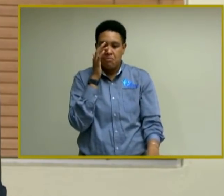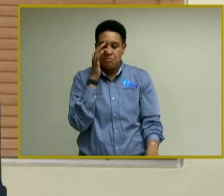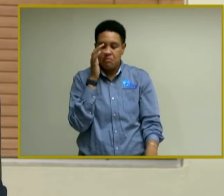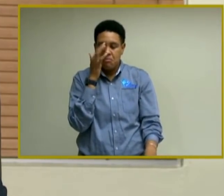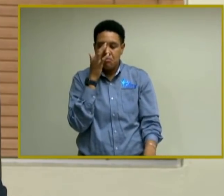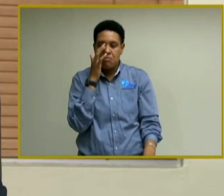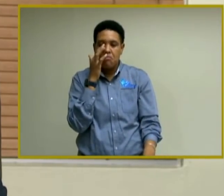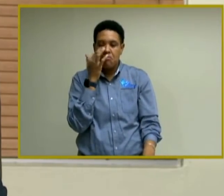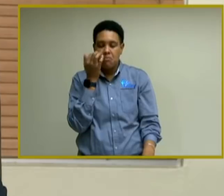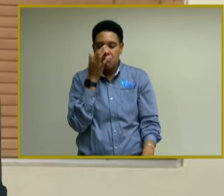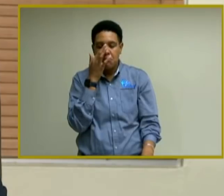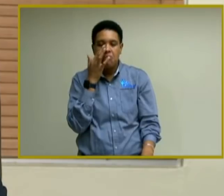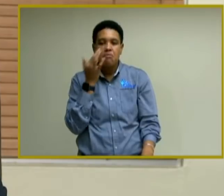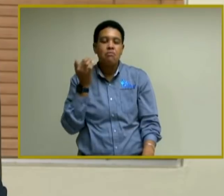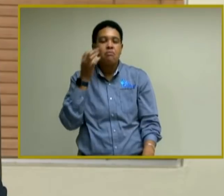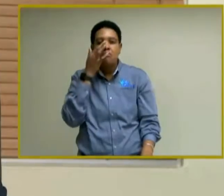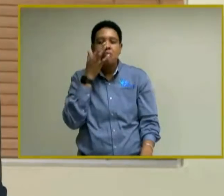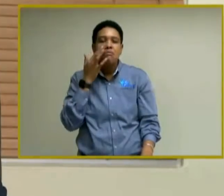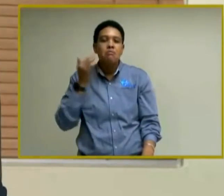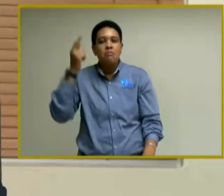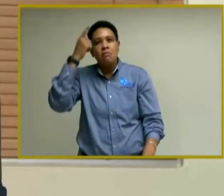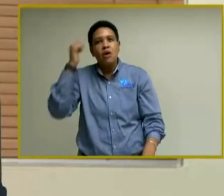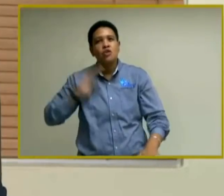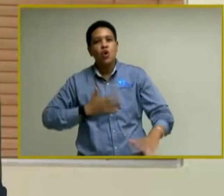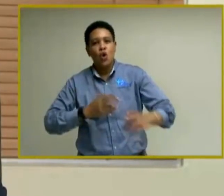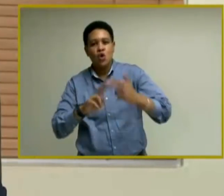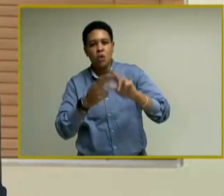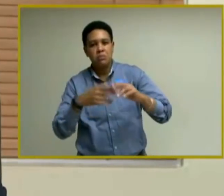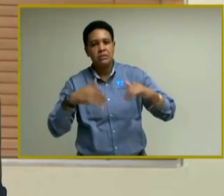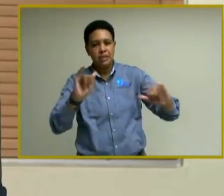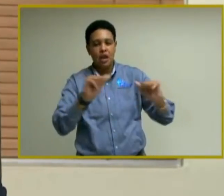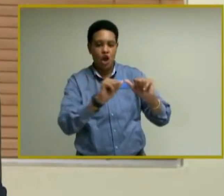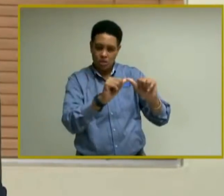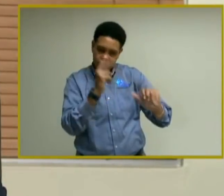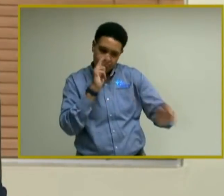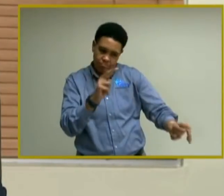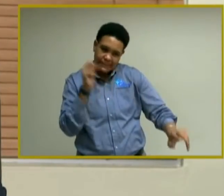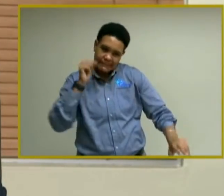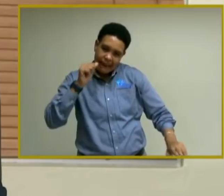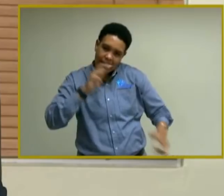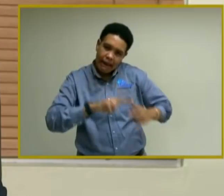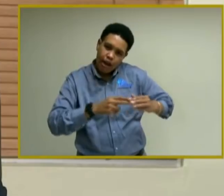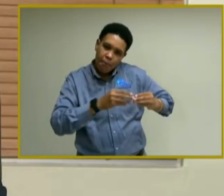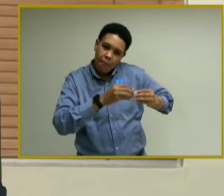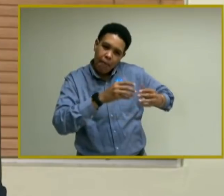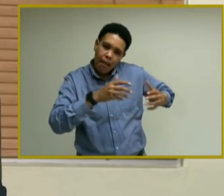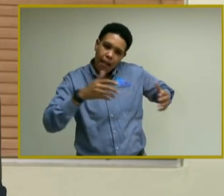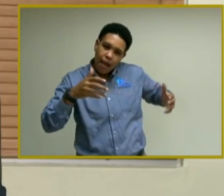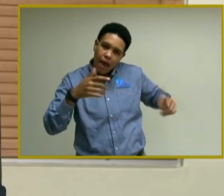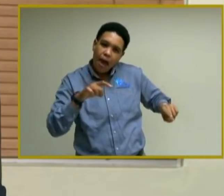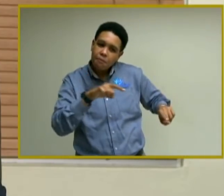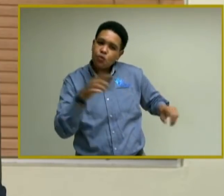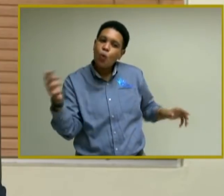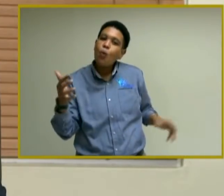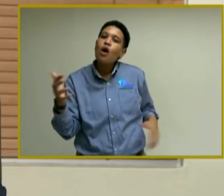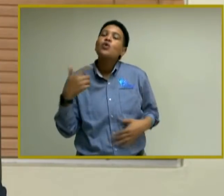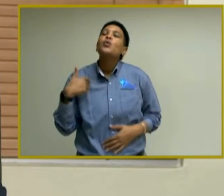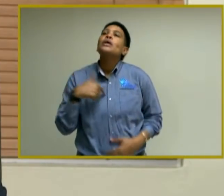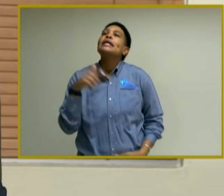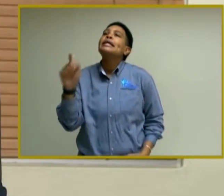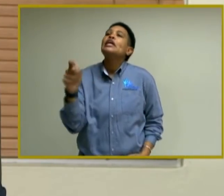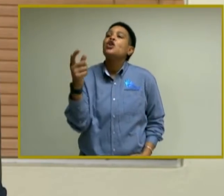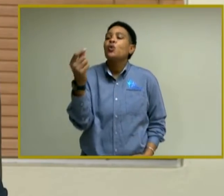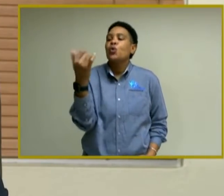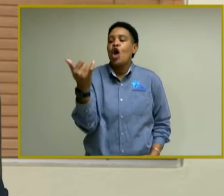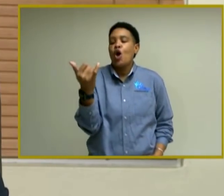because our numbers we still continue to have cases on a daily basis. So what it is that we need to do